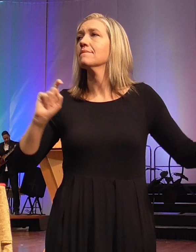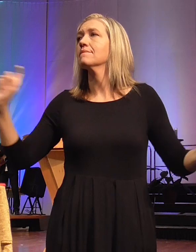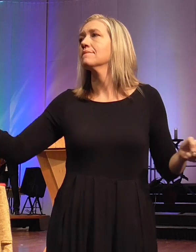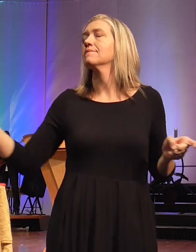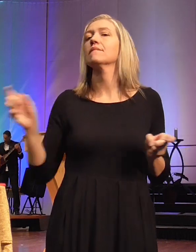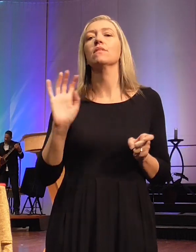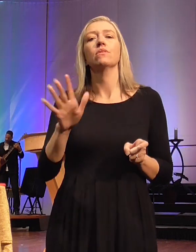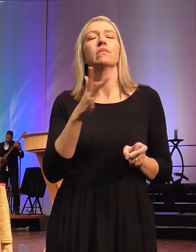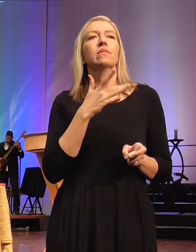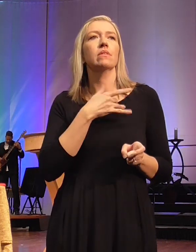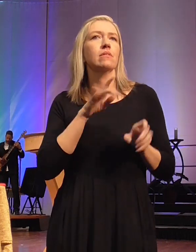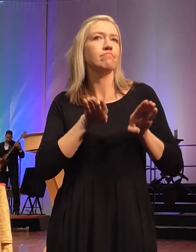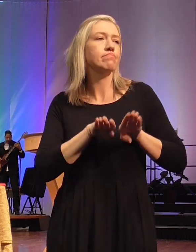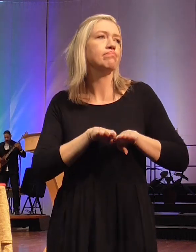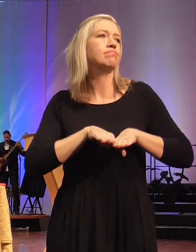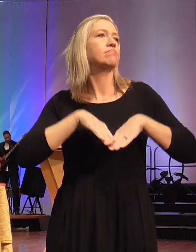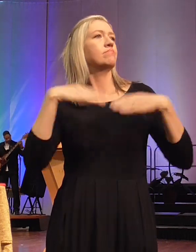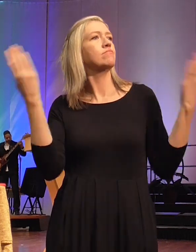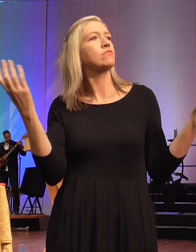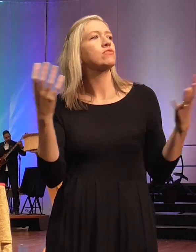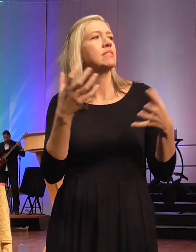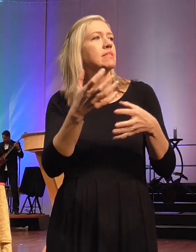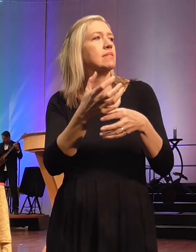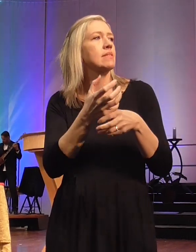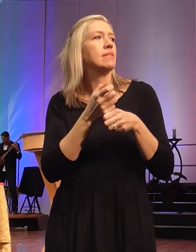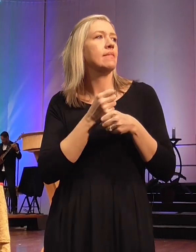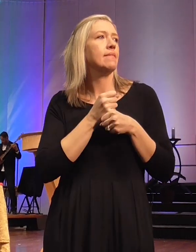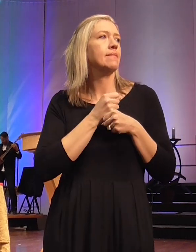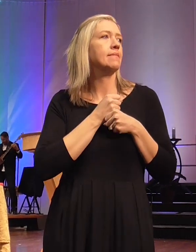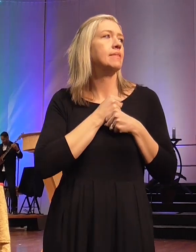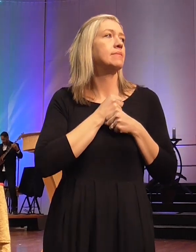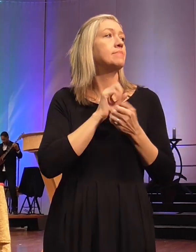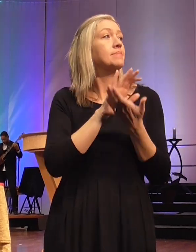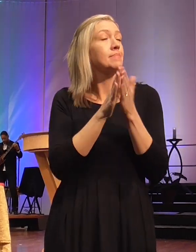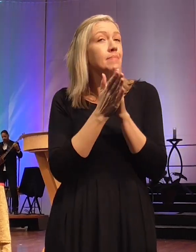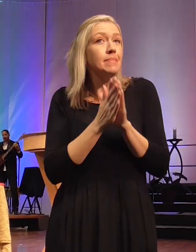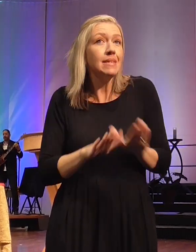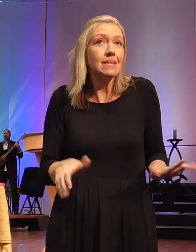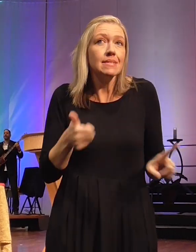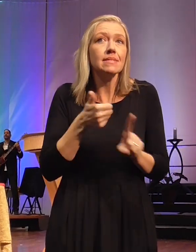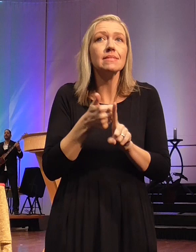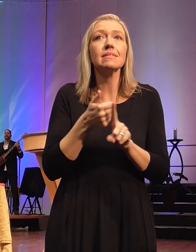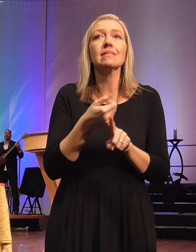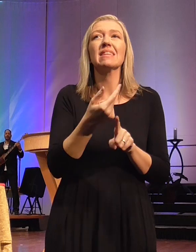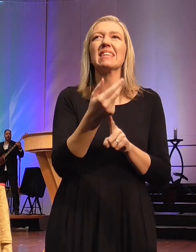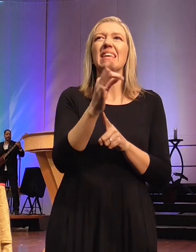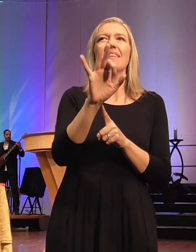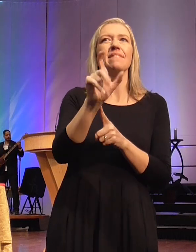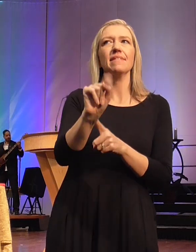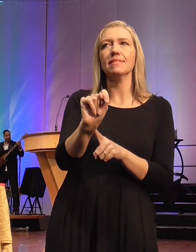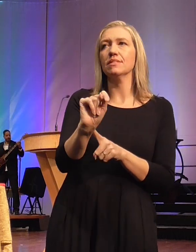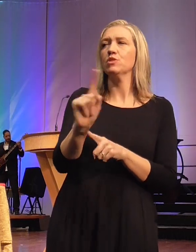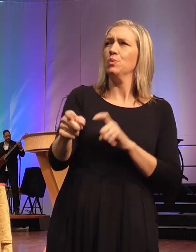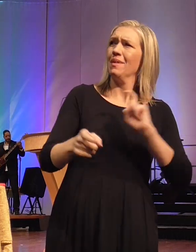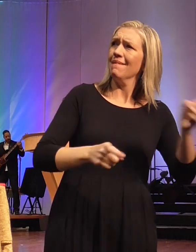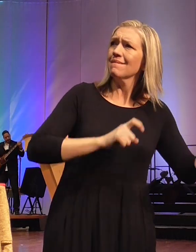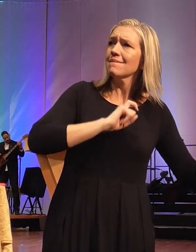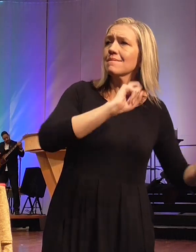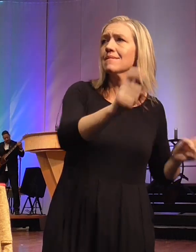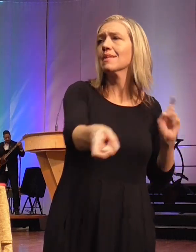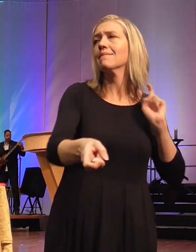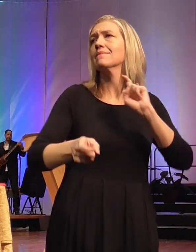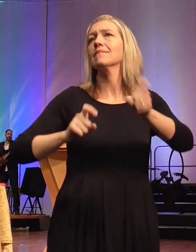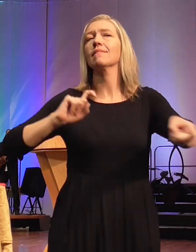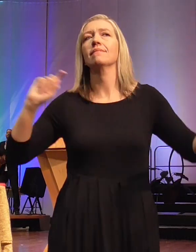away. Open your heart and receive. Peace is a gift, you give